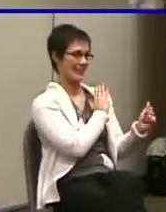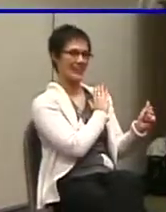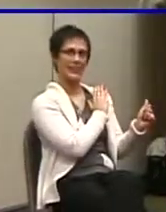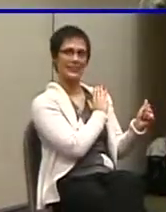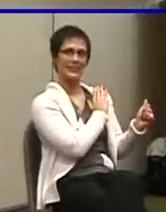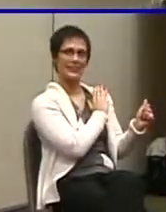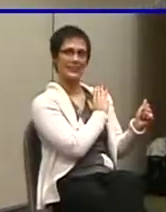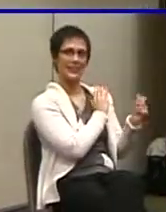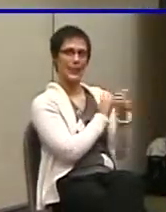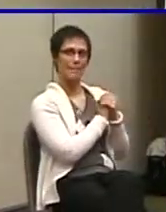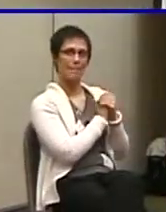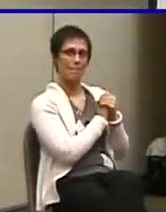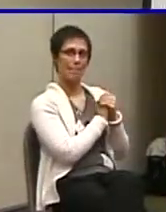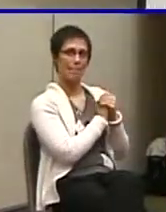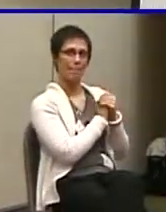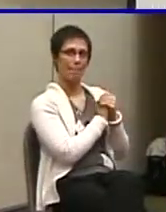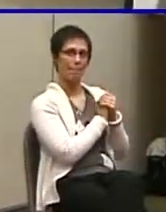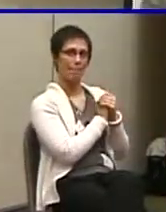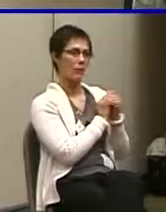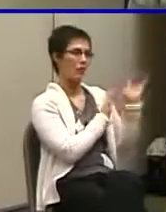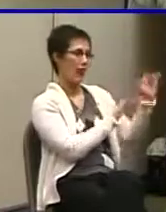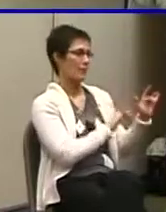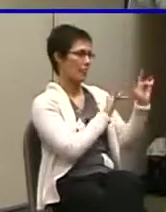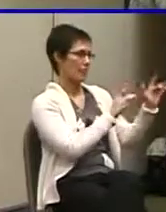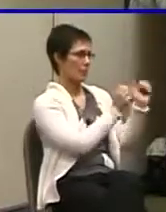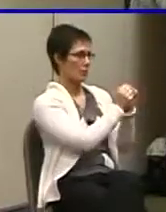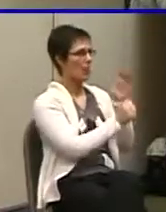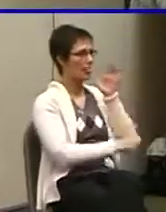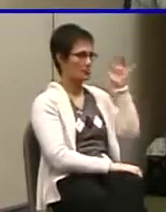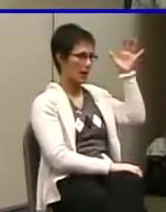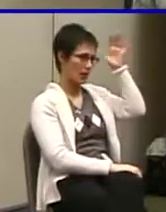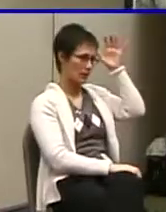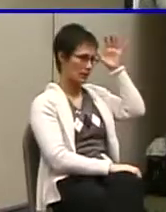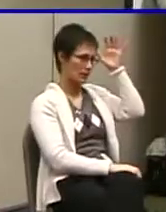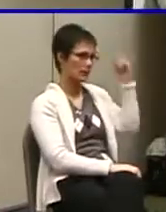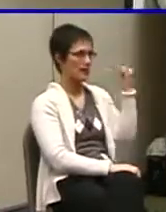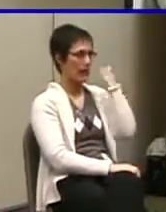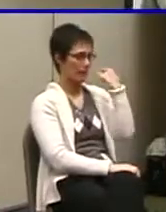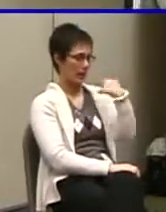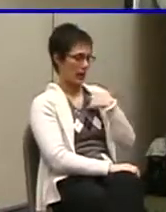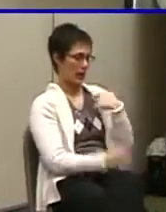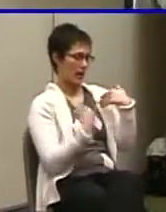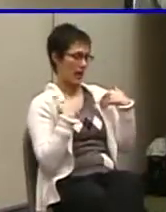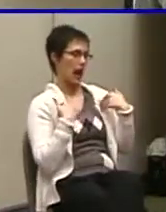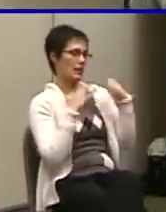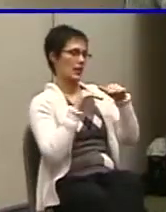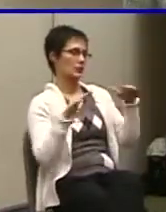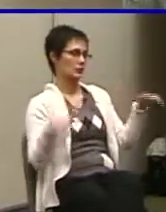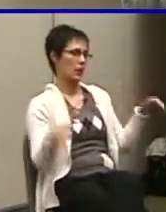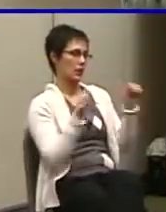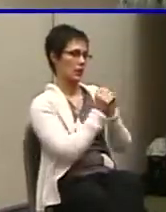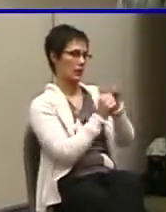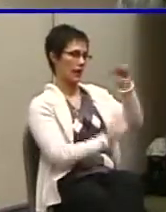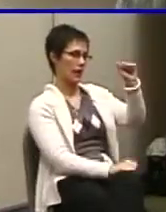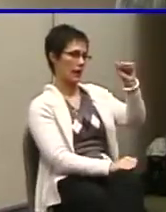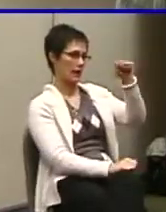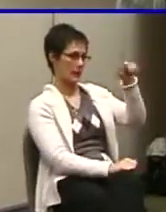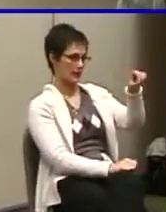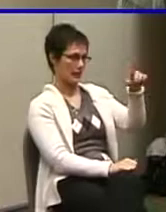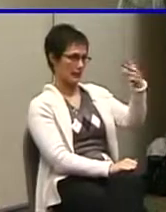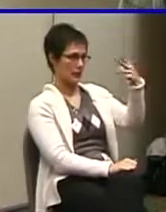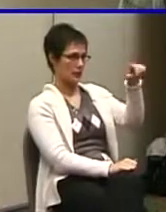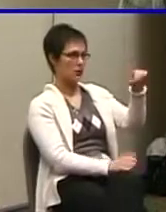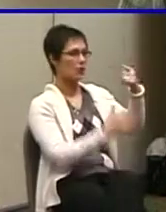Part of the issue of empathizing with the parents, if I have a child with ADHD What has that child's preschool